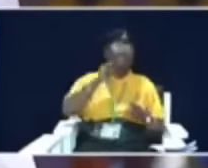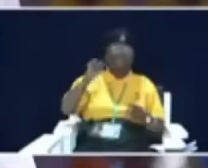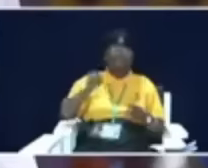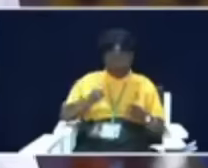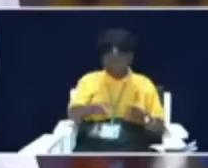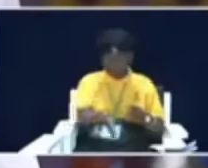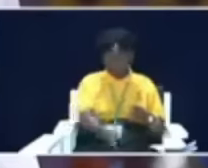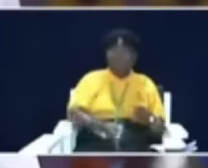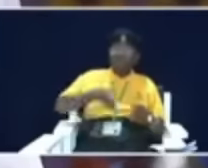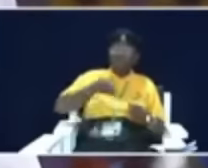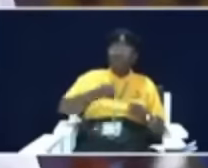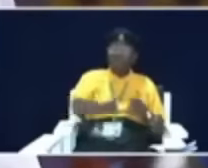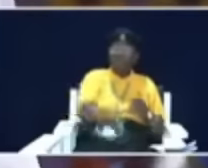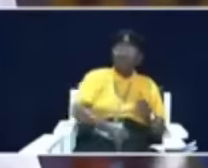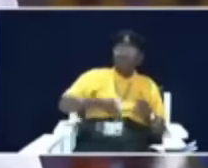and the trouser seemed to be shorter.